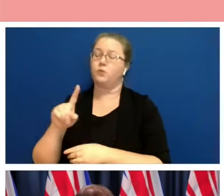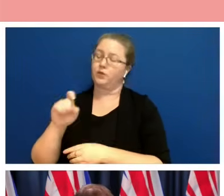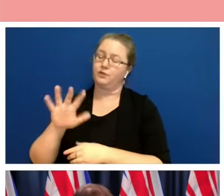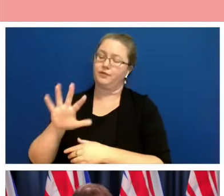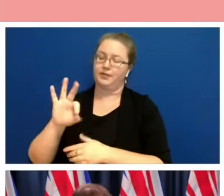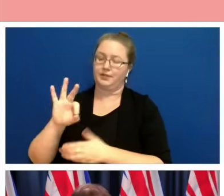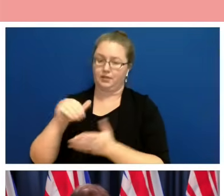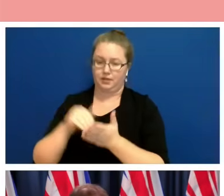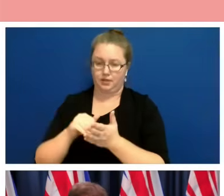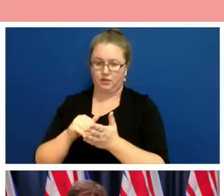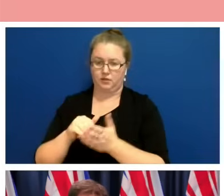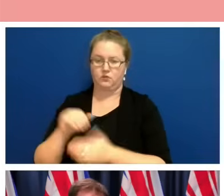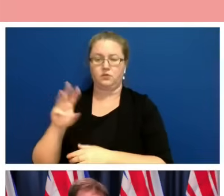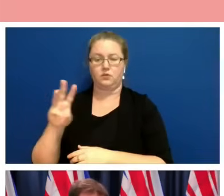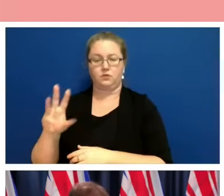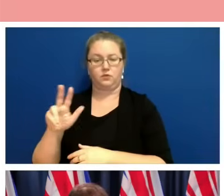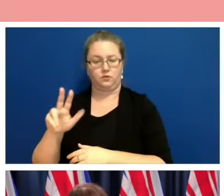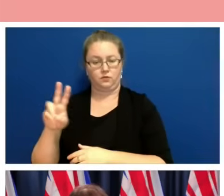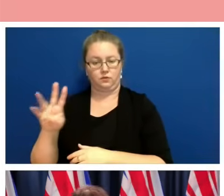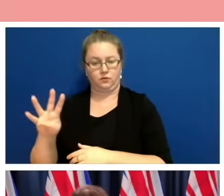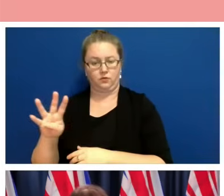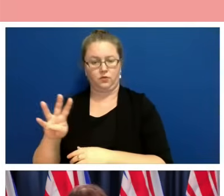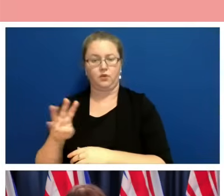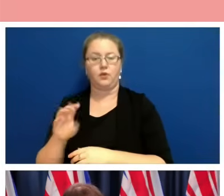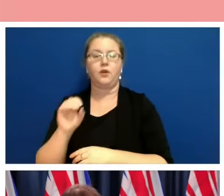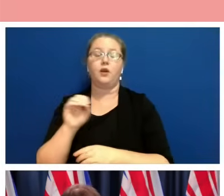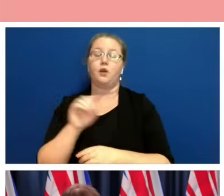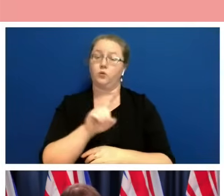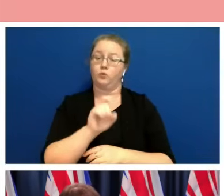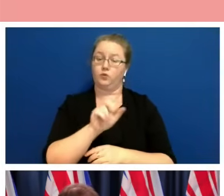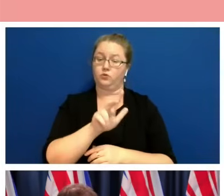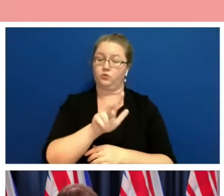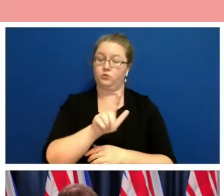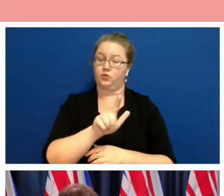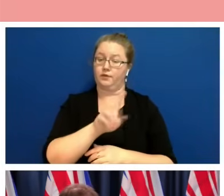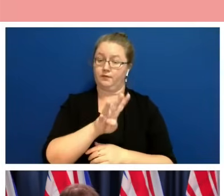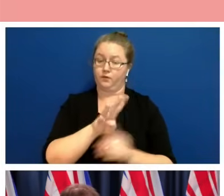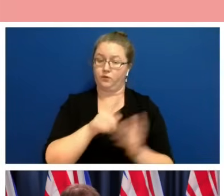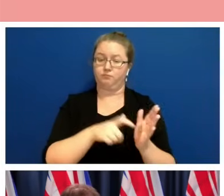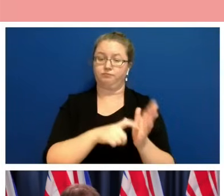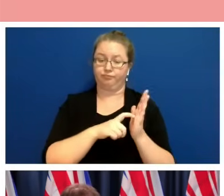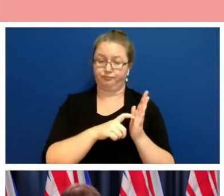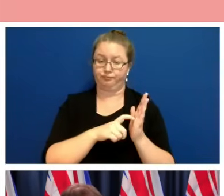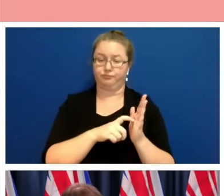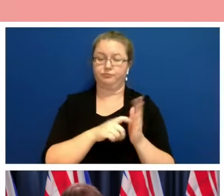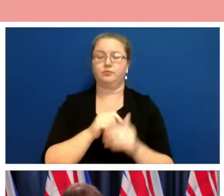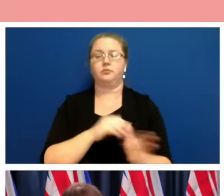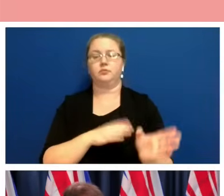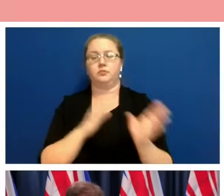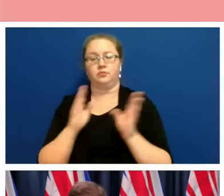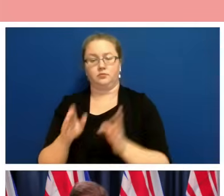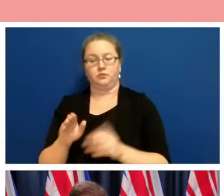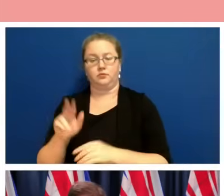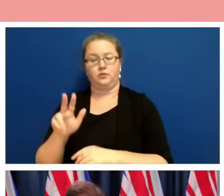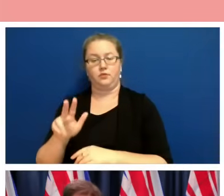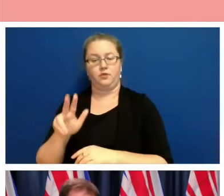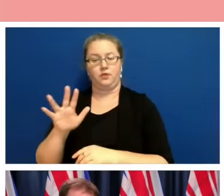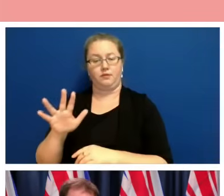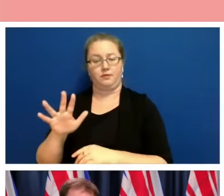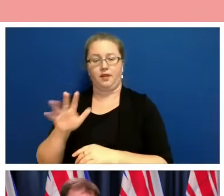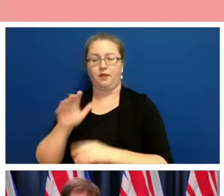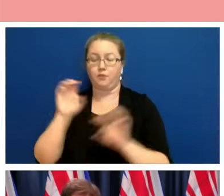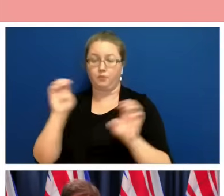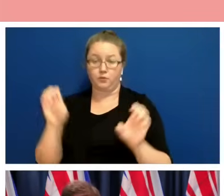and non-urgent scheduled surgeries, so they're sometimes called elective surgeries, and 35,556 were unscheduled